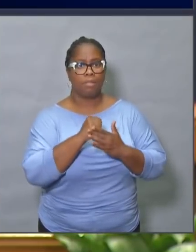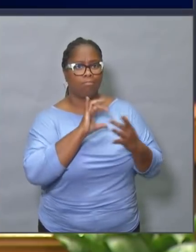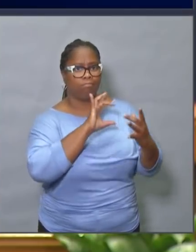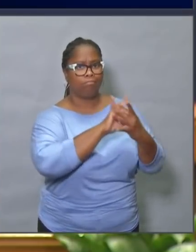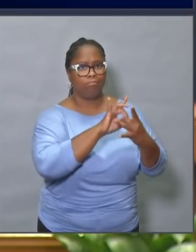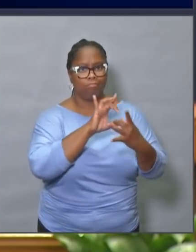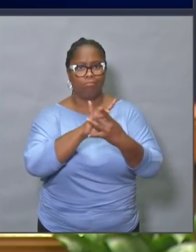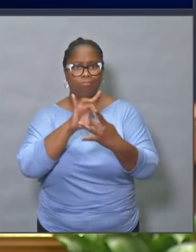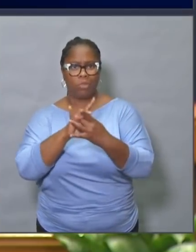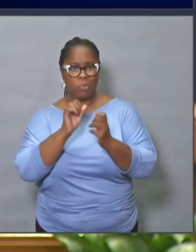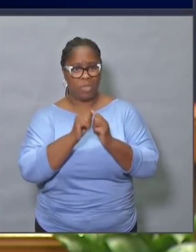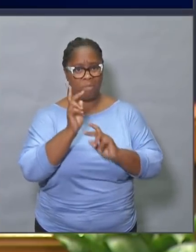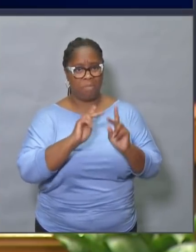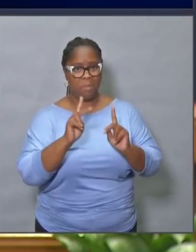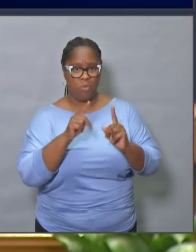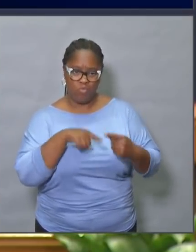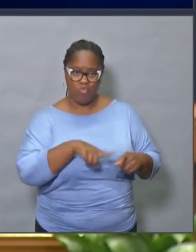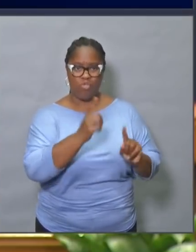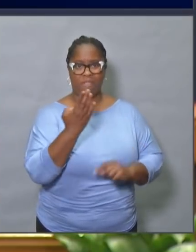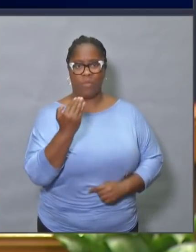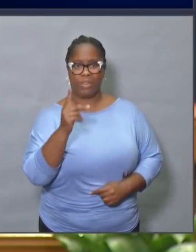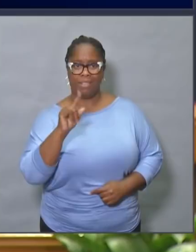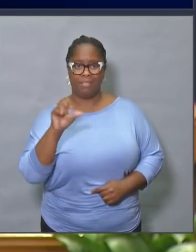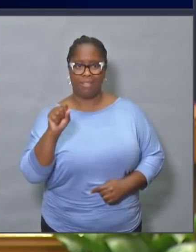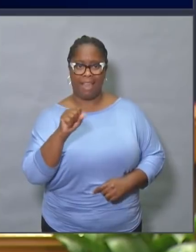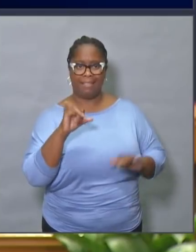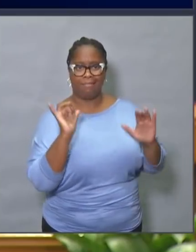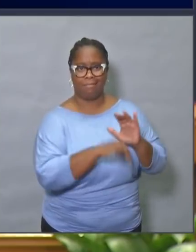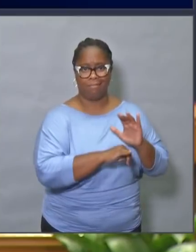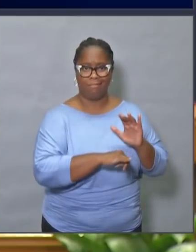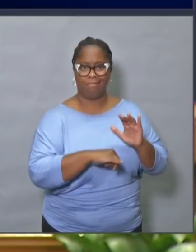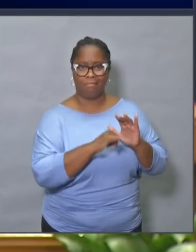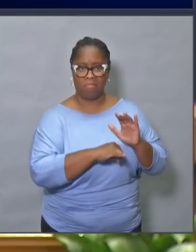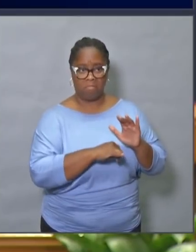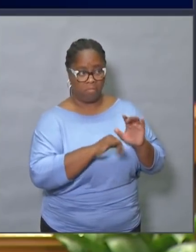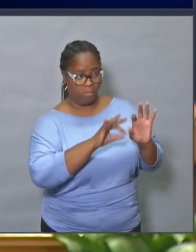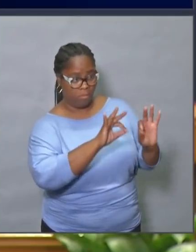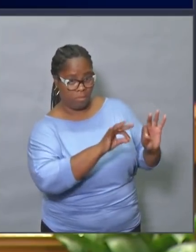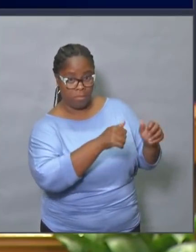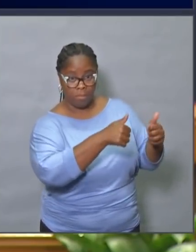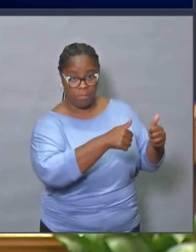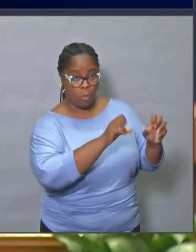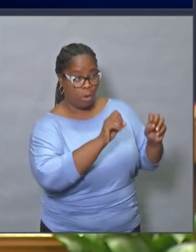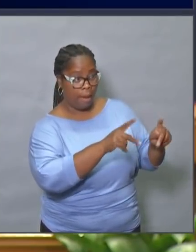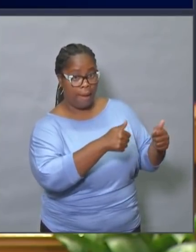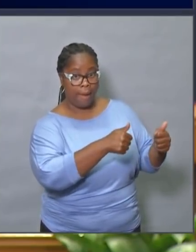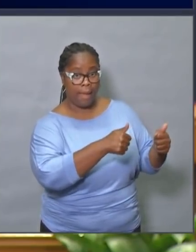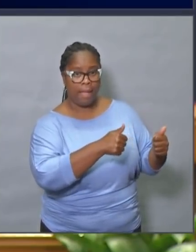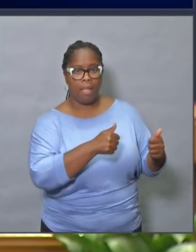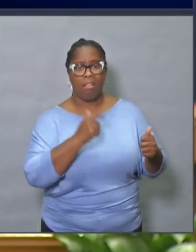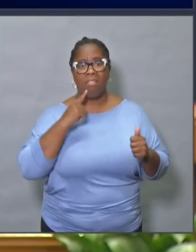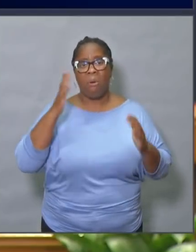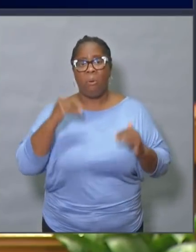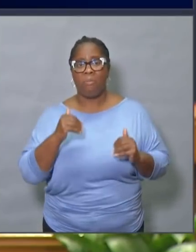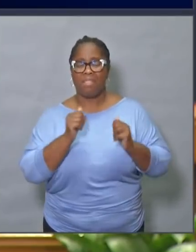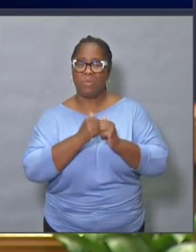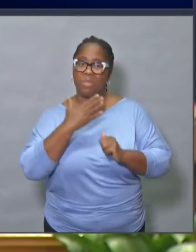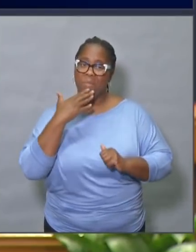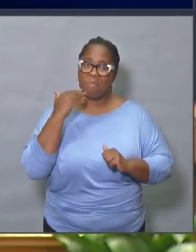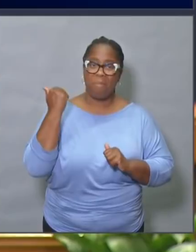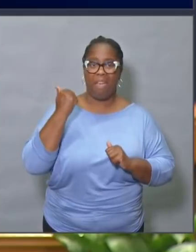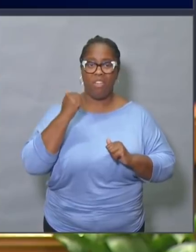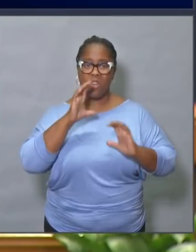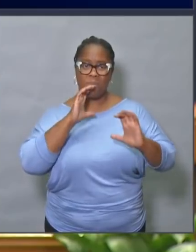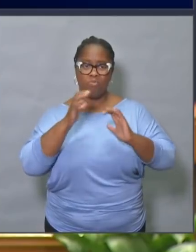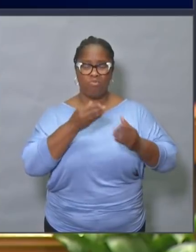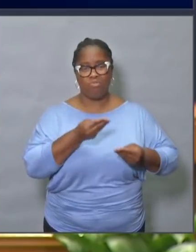their 14 days of quarantine to make sure that they are doing okay. Our hope is that through better communication and